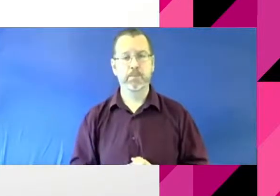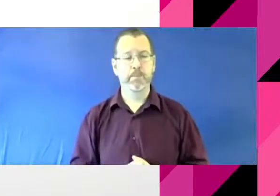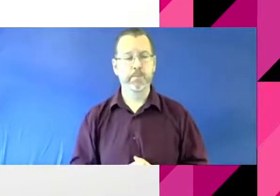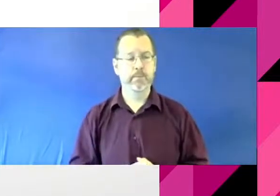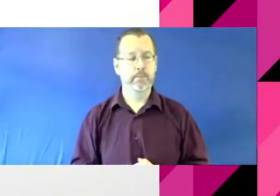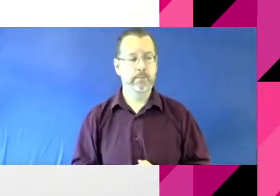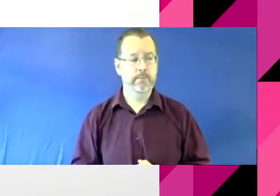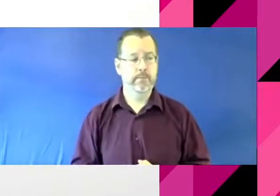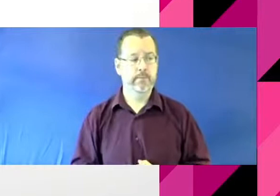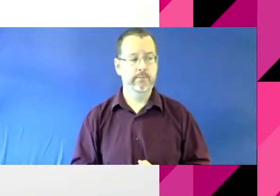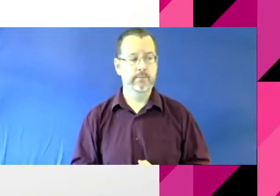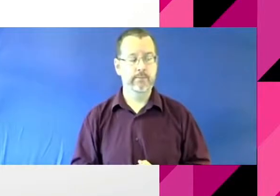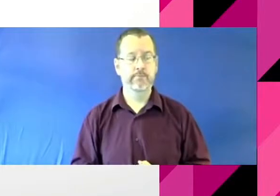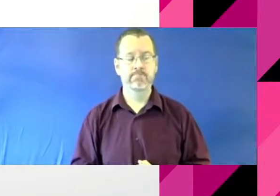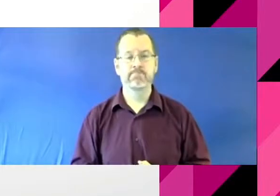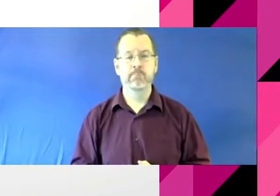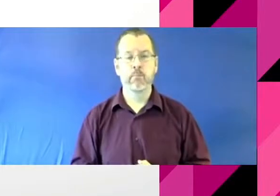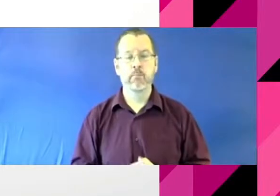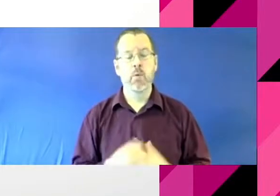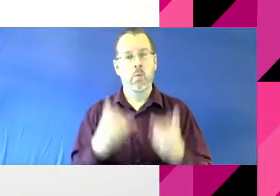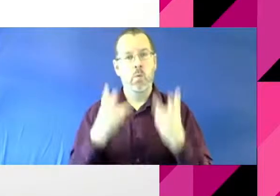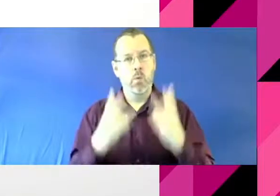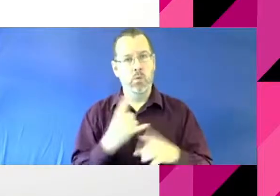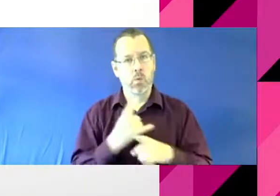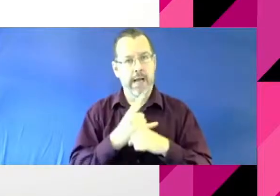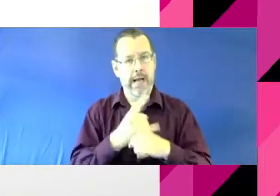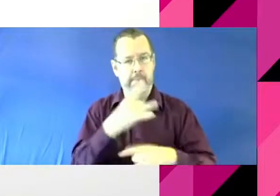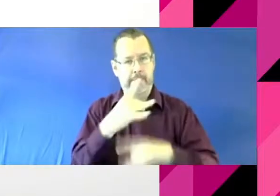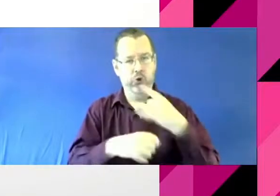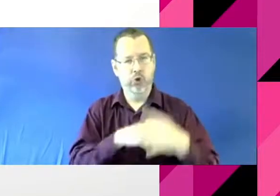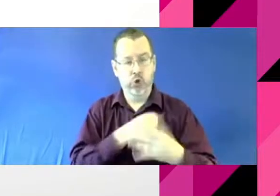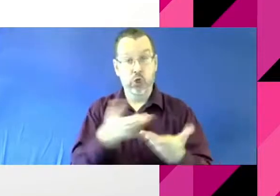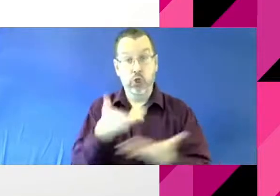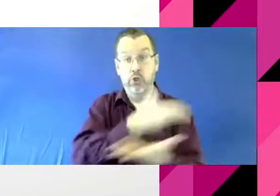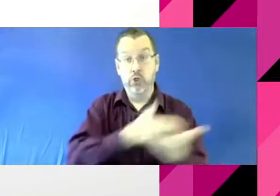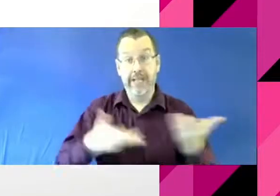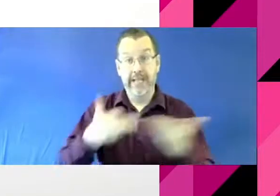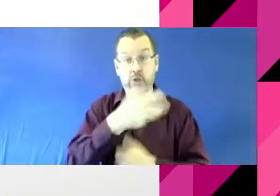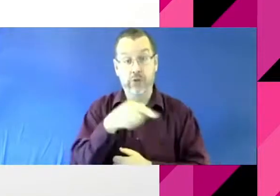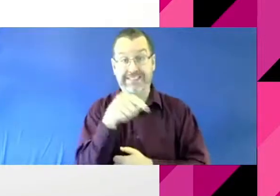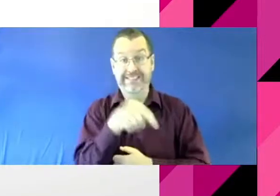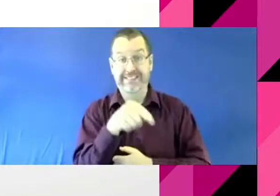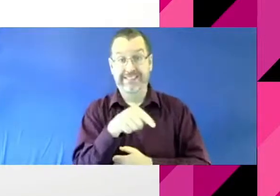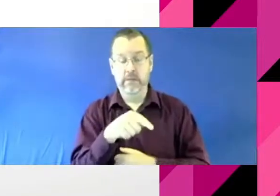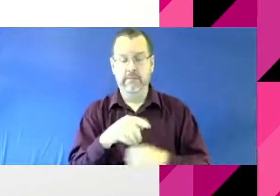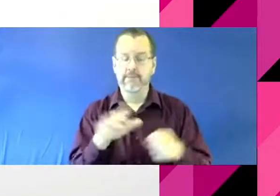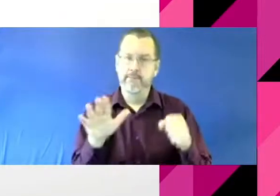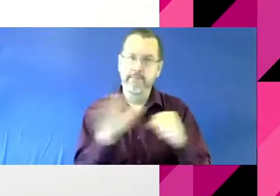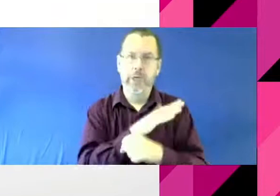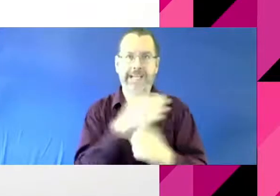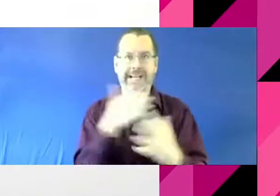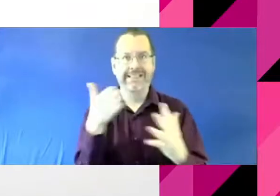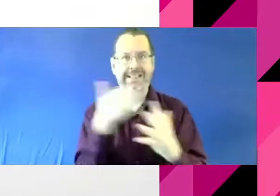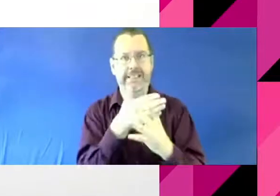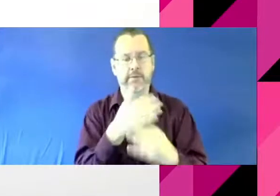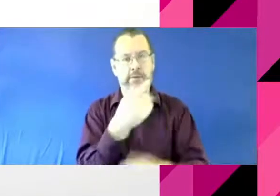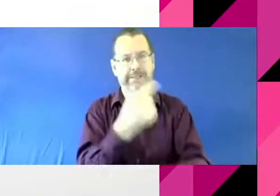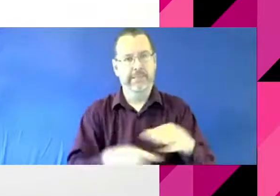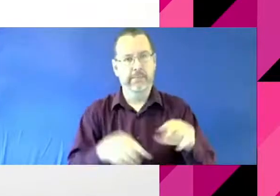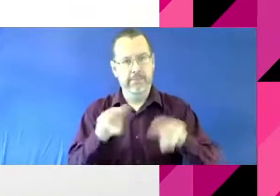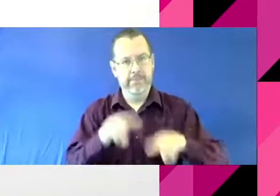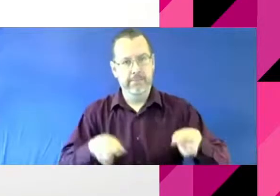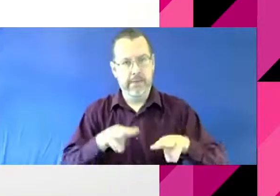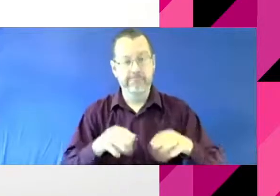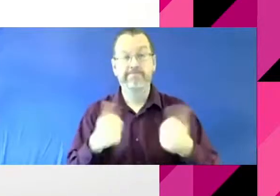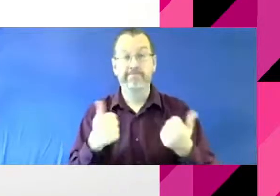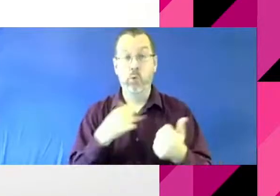To help ensure that this consultation process is truly accessible to people with disability, I am establishing a new